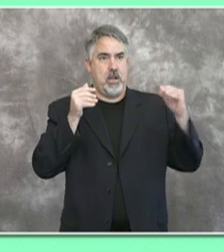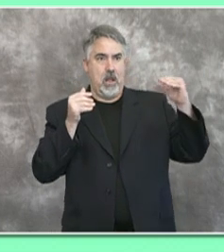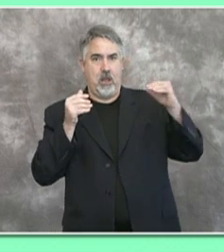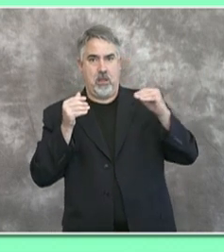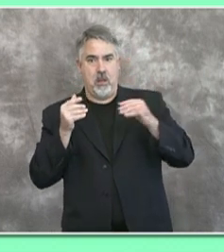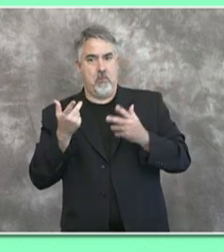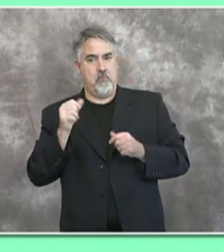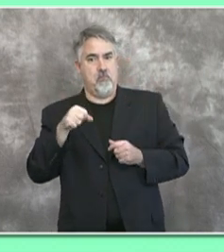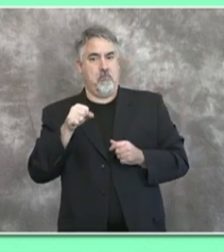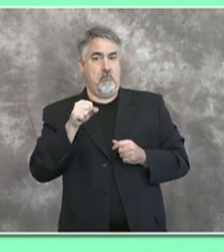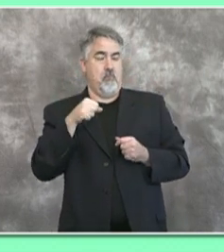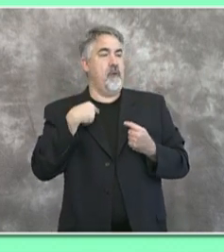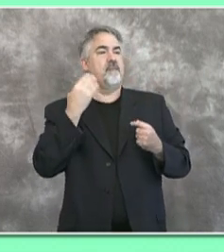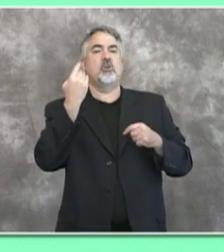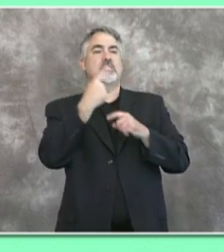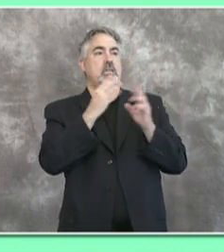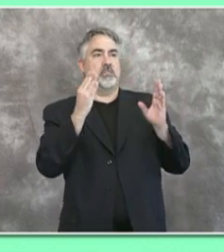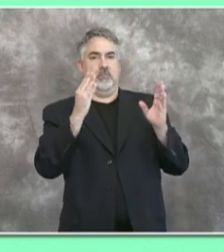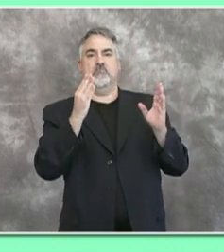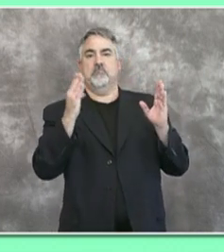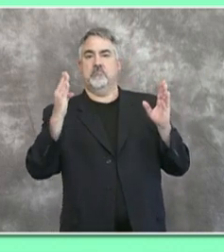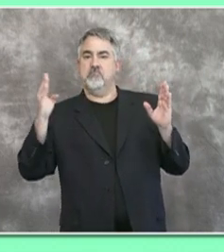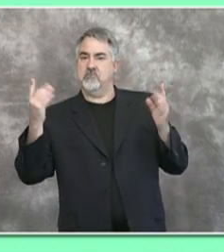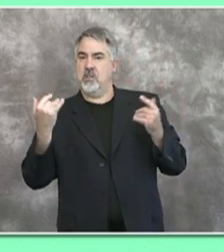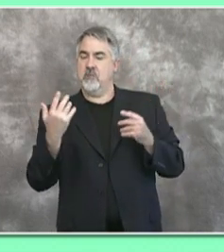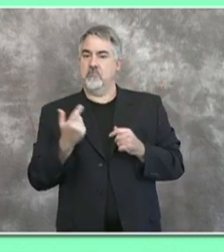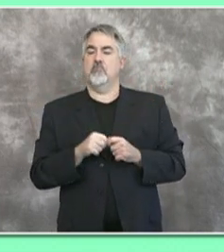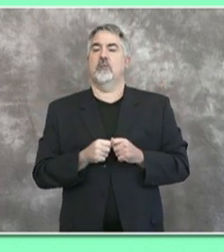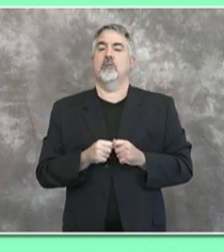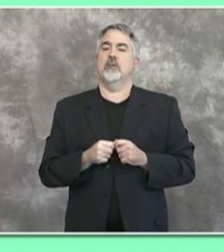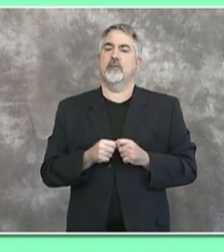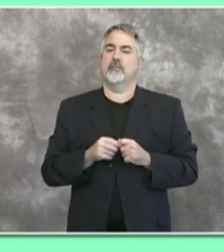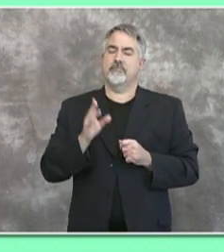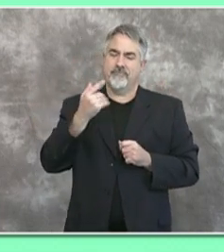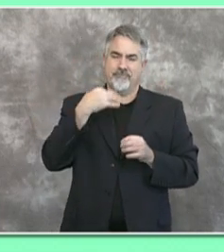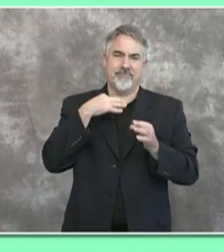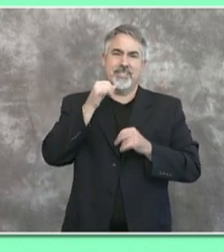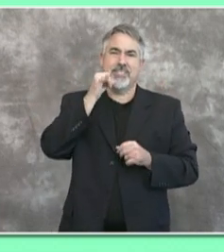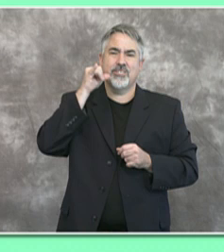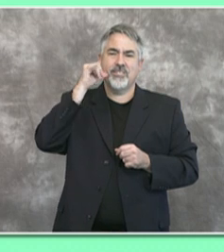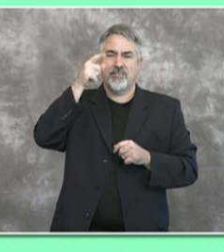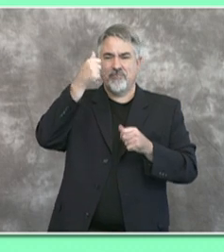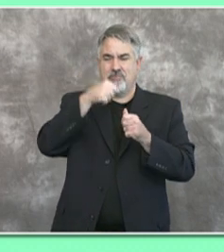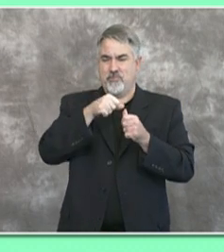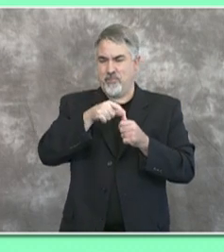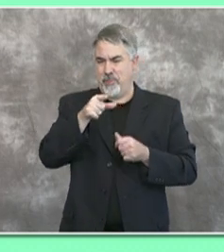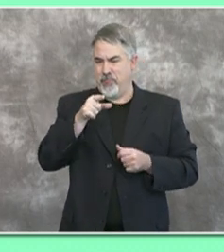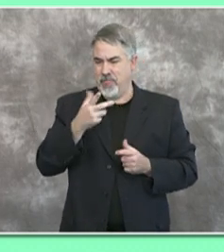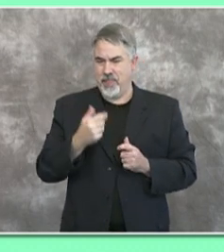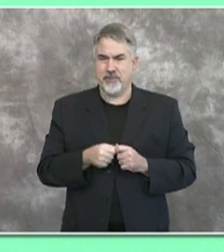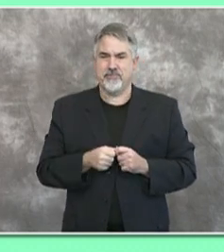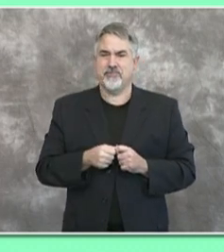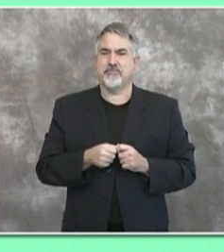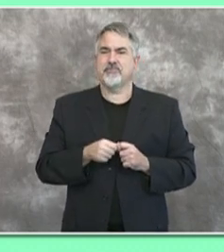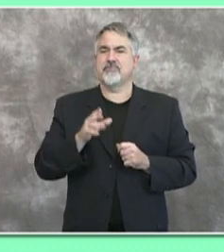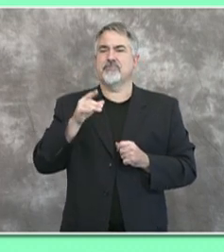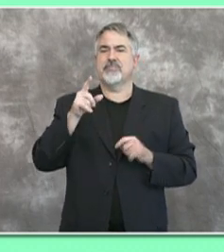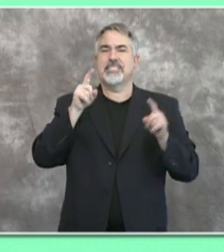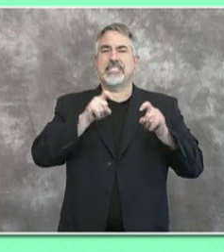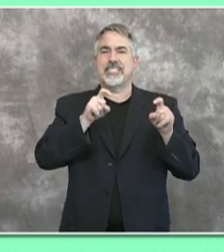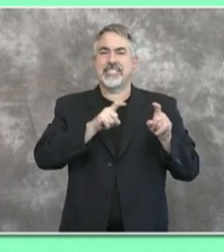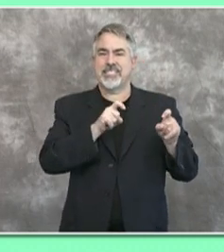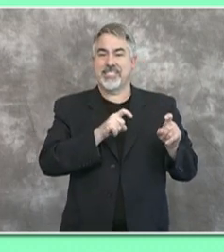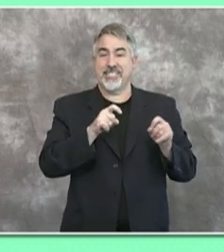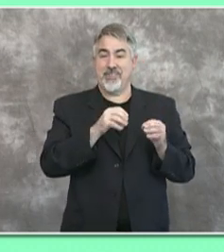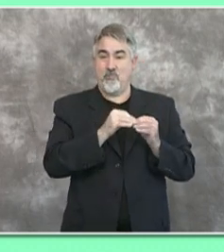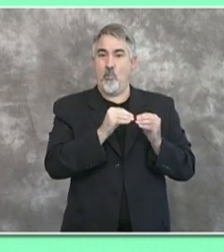14-day period. And I talked yesterday about robust testing, and I think